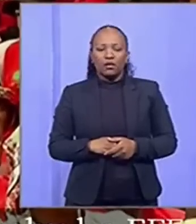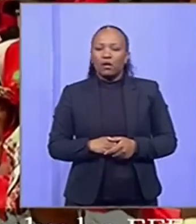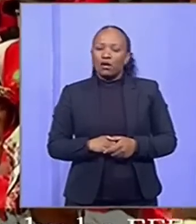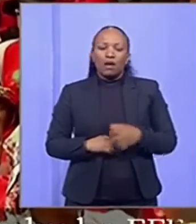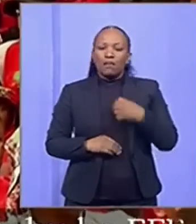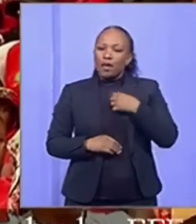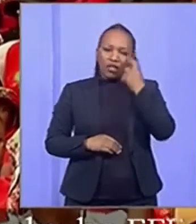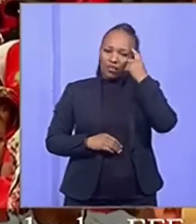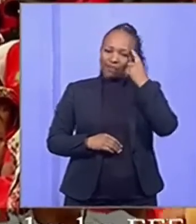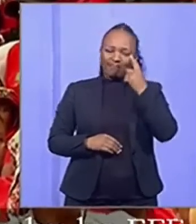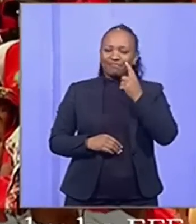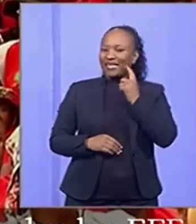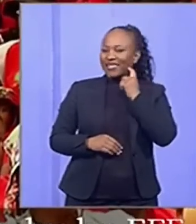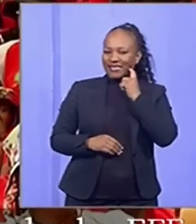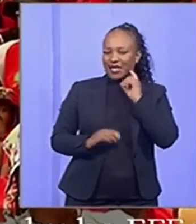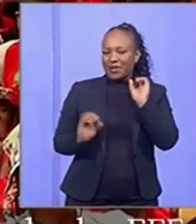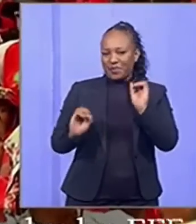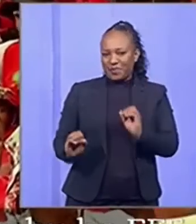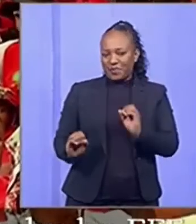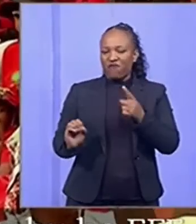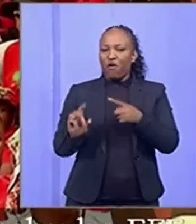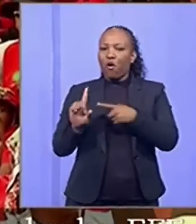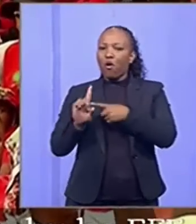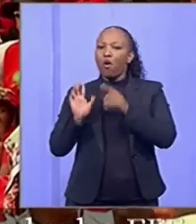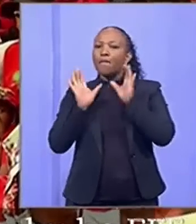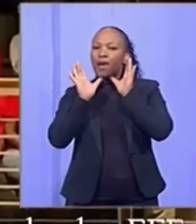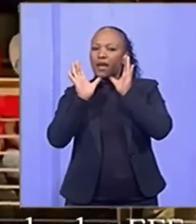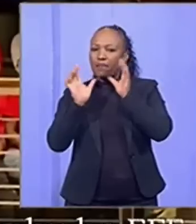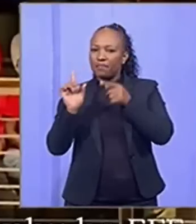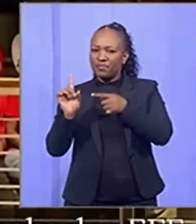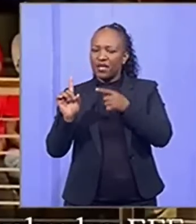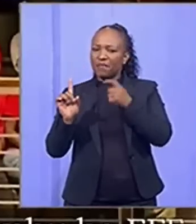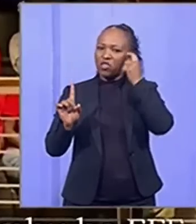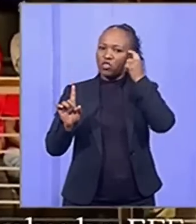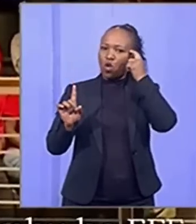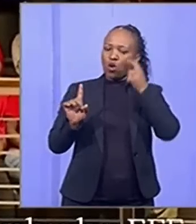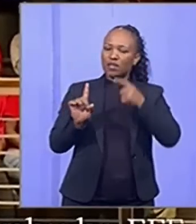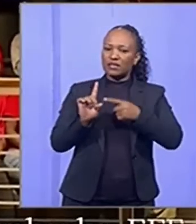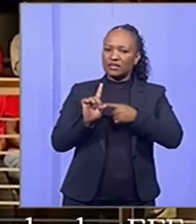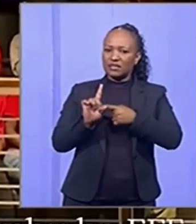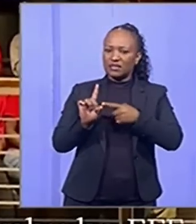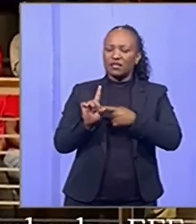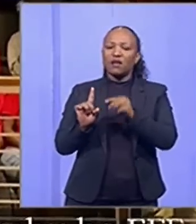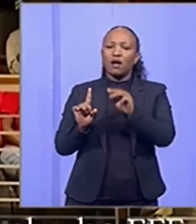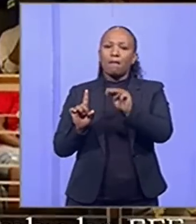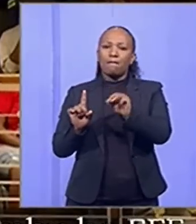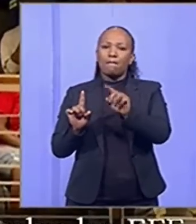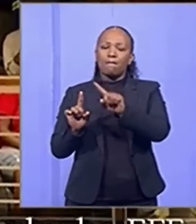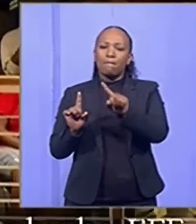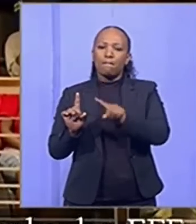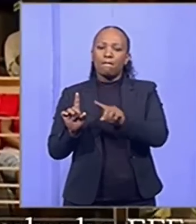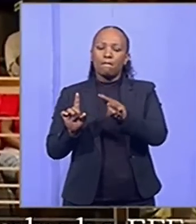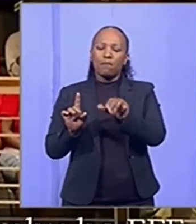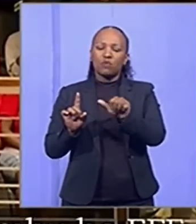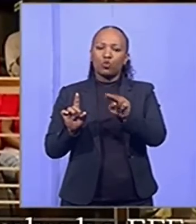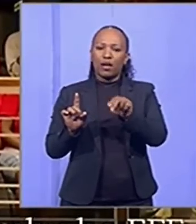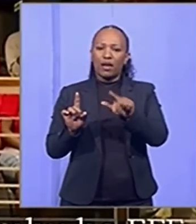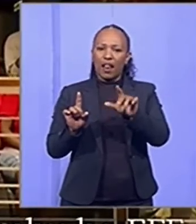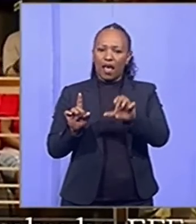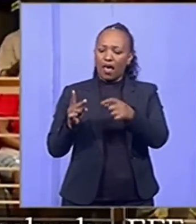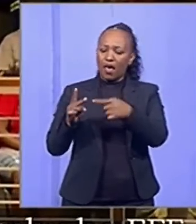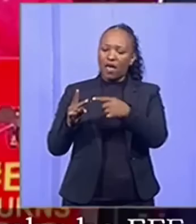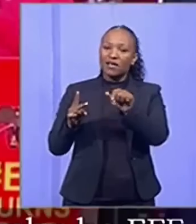bonolo empa nna ne ke lebeletse batho ba ba tshwana le bo Mzwanele Mnyani Manyi le ba